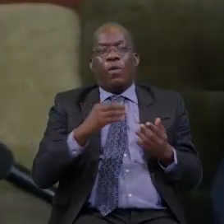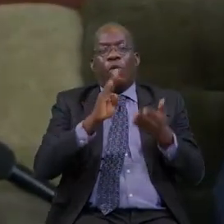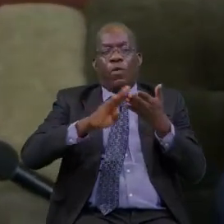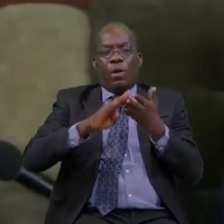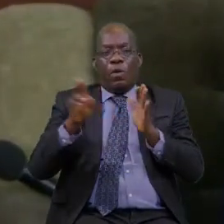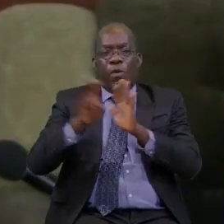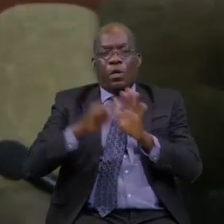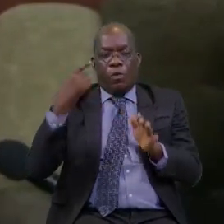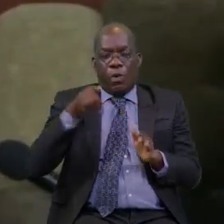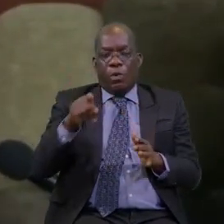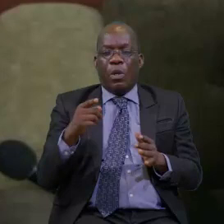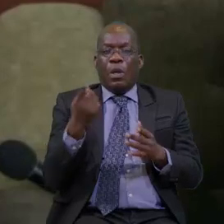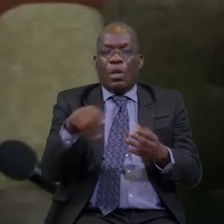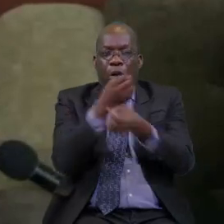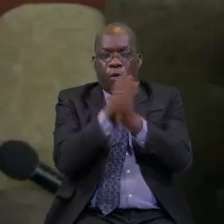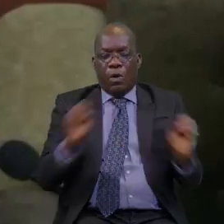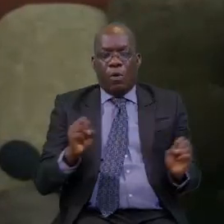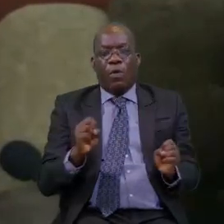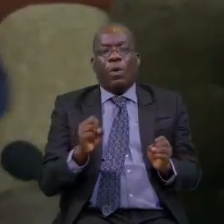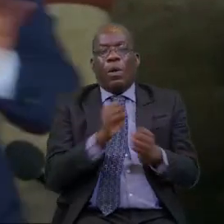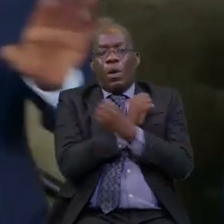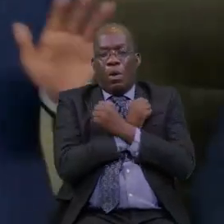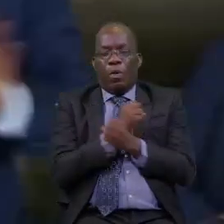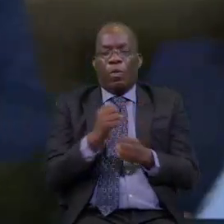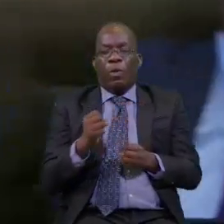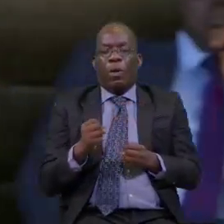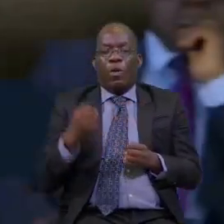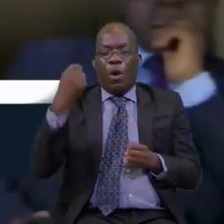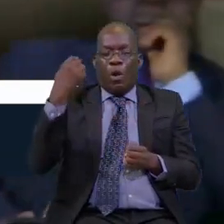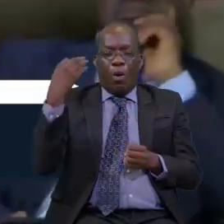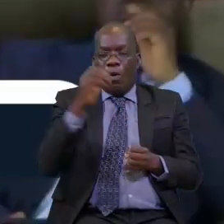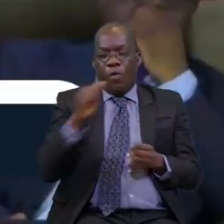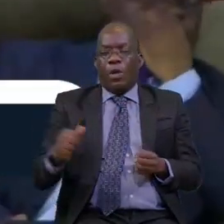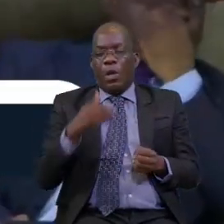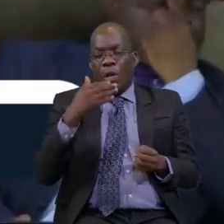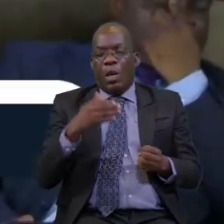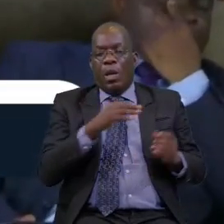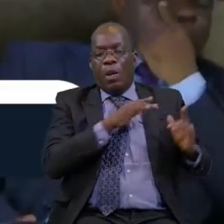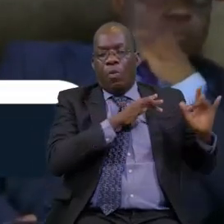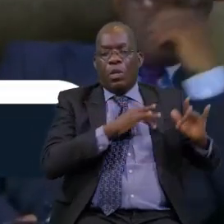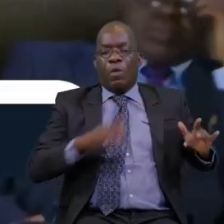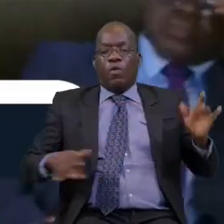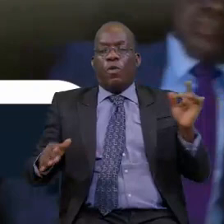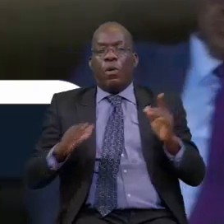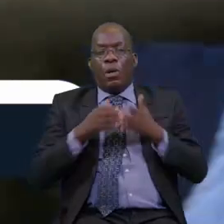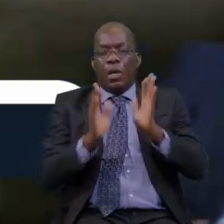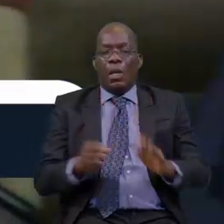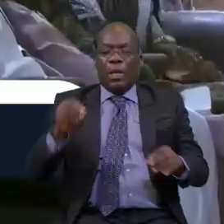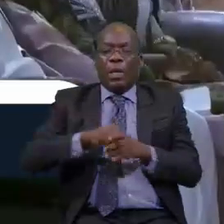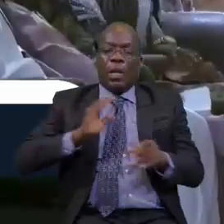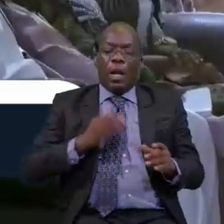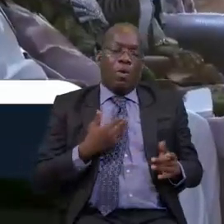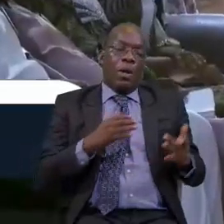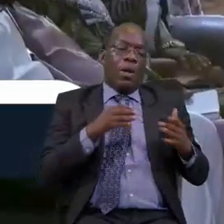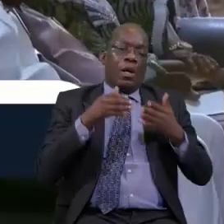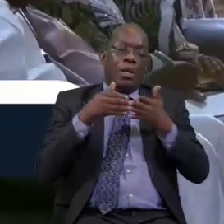the redemptive passion of a sympathetic leader. When we become leaders in our leadership positions, we must do